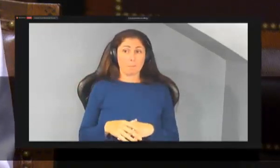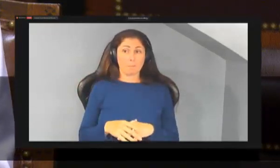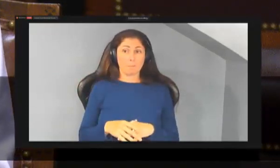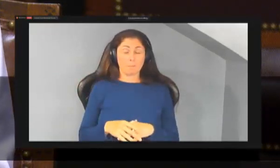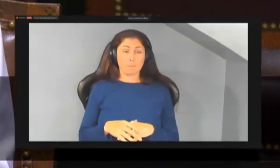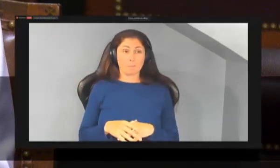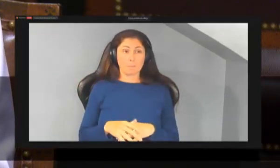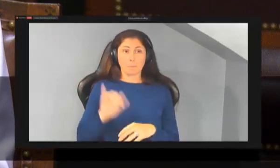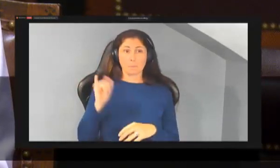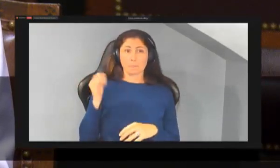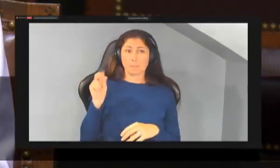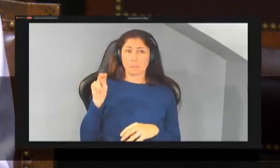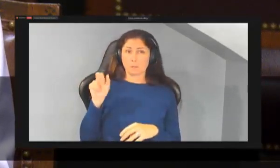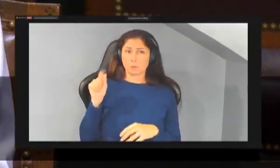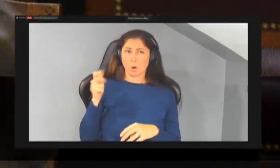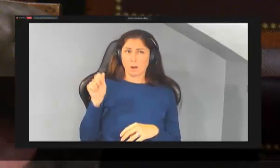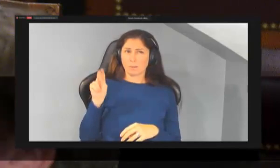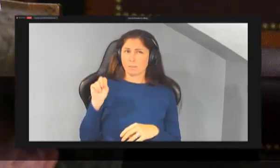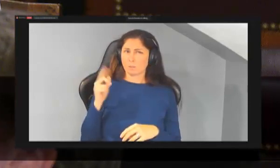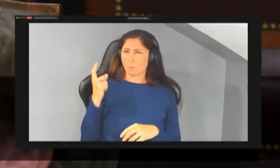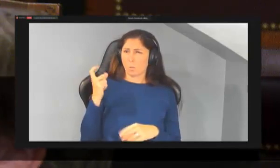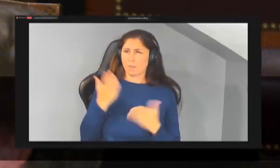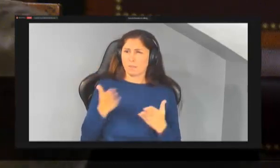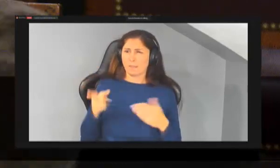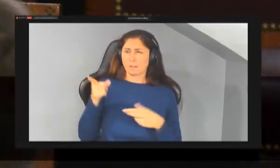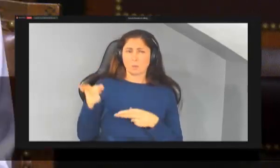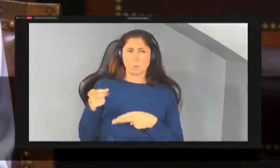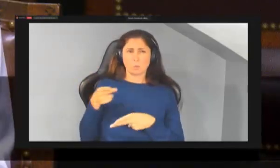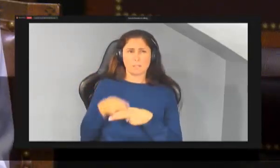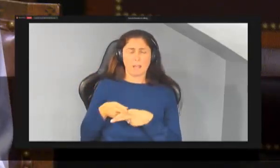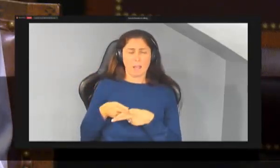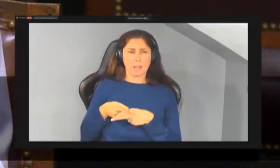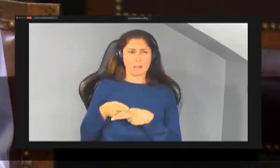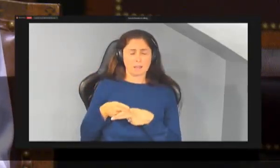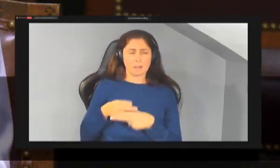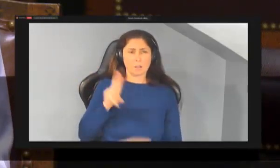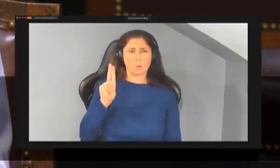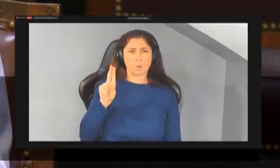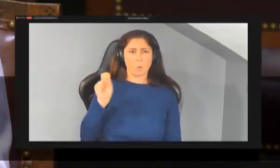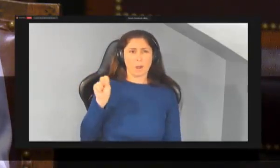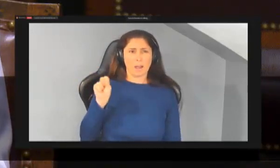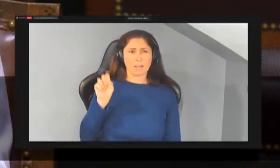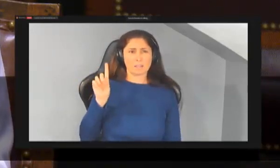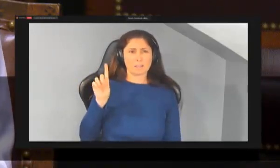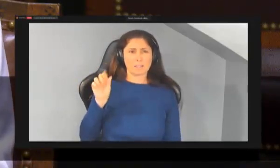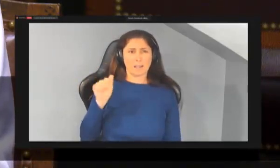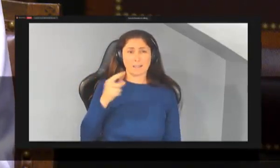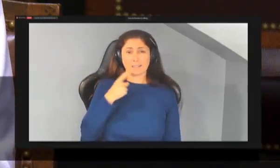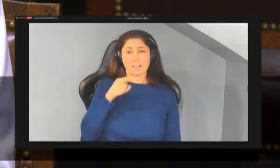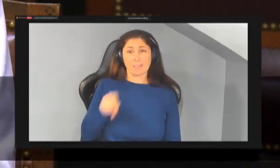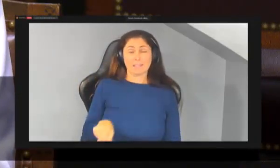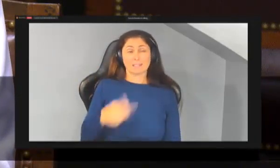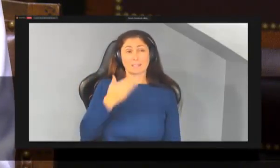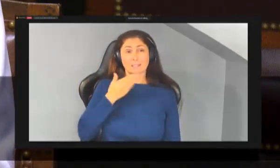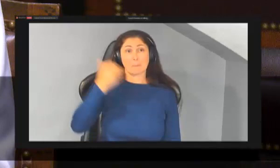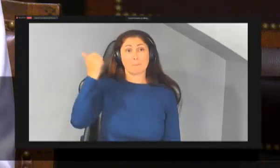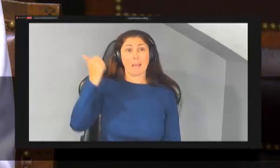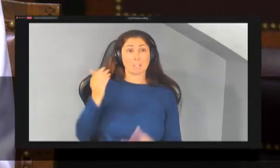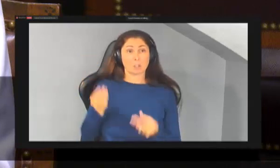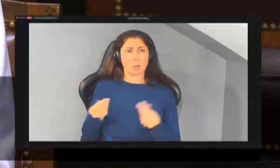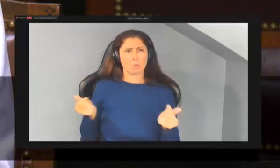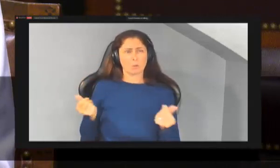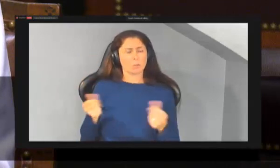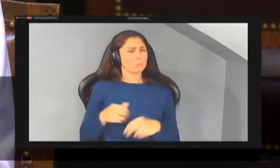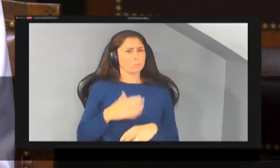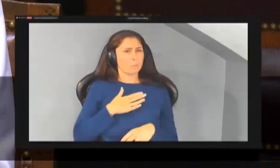Jonathan, there was one thing that you said about this the USDA says this is the best solution. But my